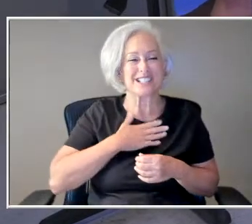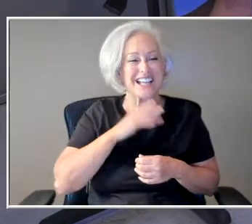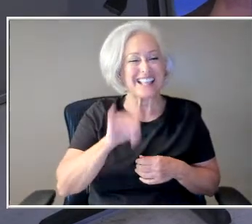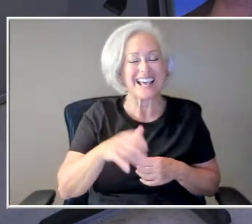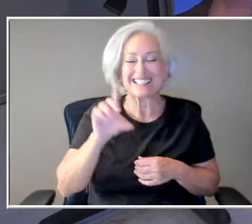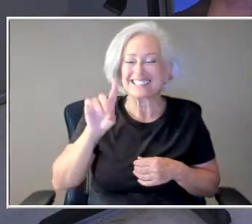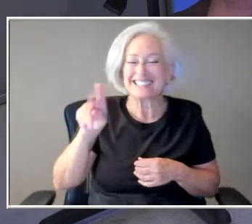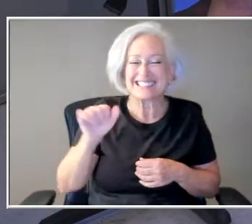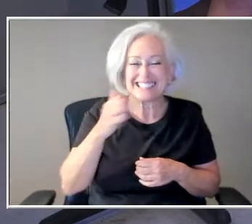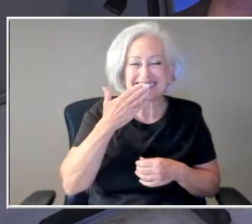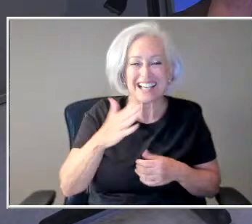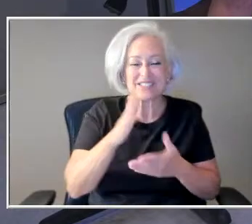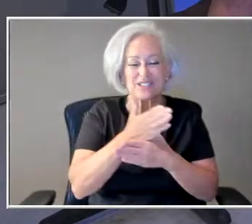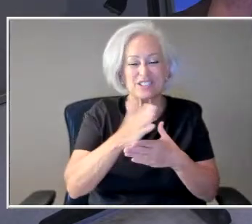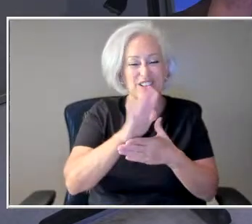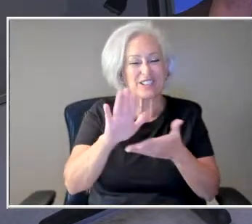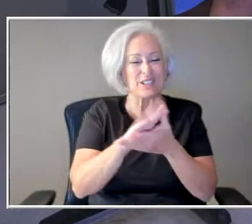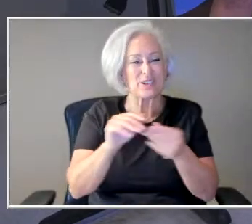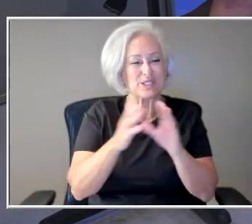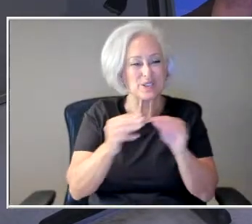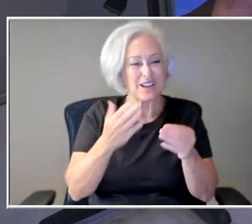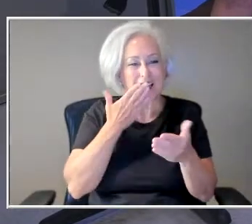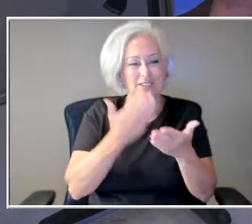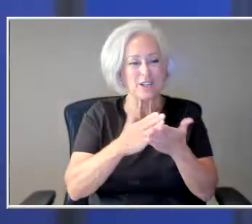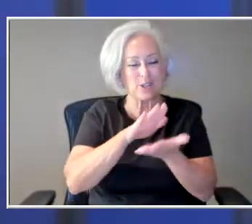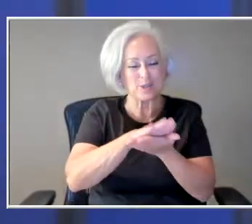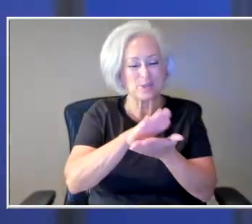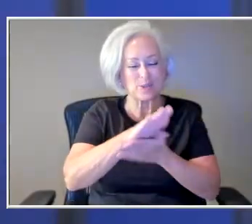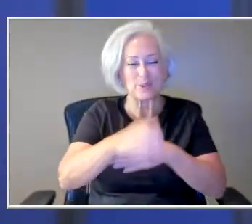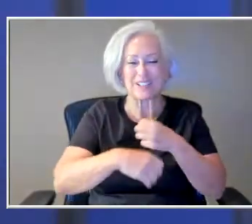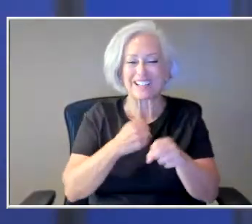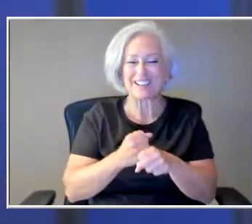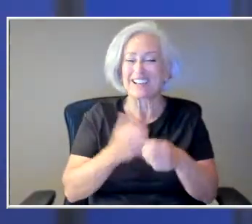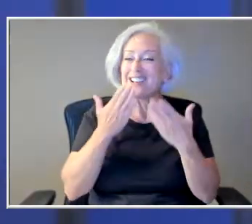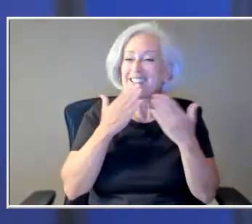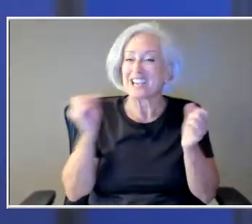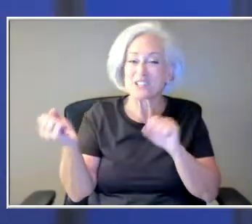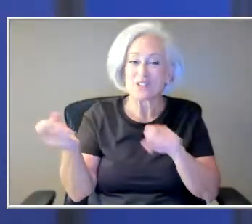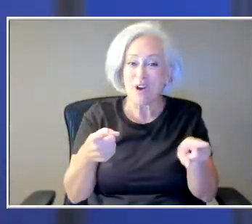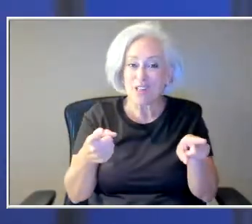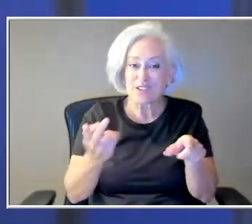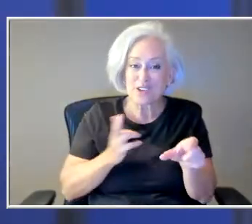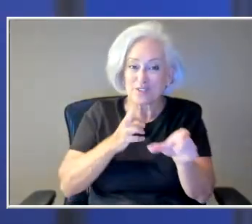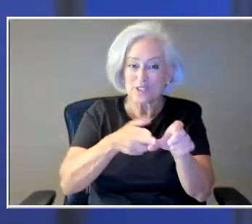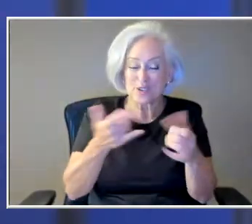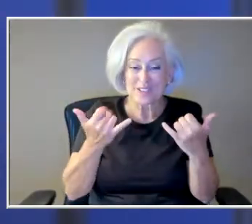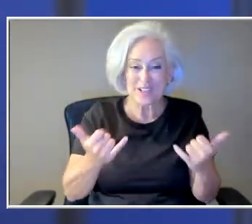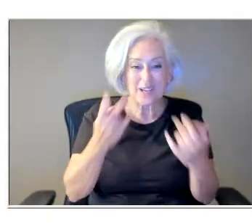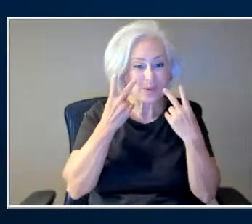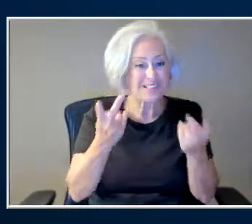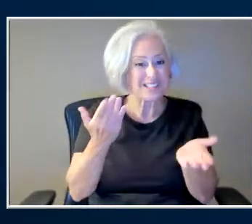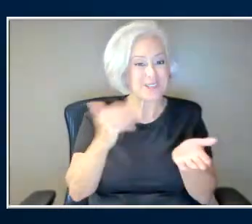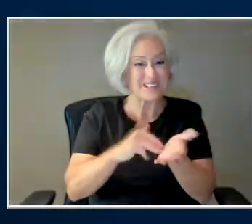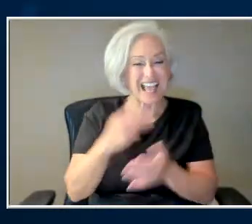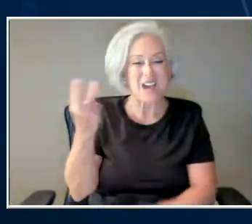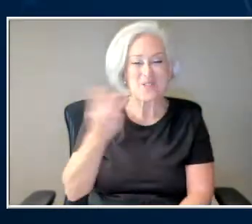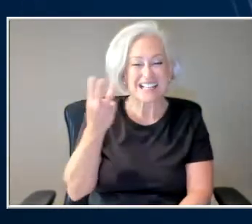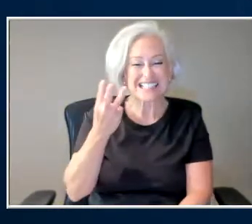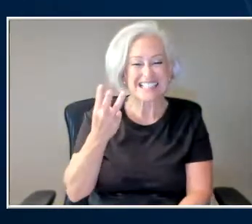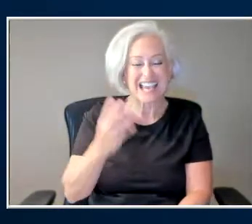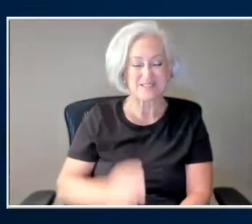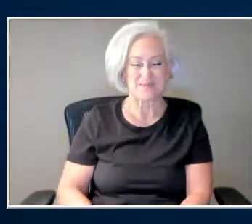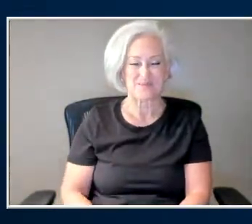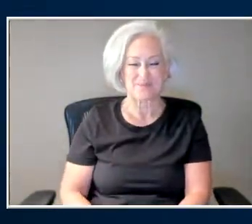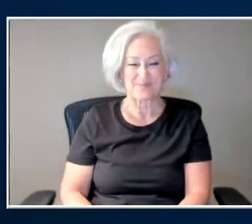you. Be well and have a good school year with your kids. Looking forward to it. Thank you to all of our viewers for being with us today. We'll see you back here on Wednesday. Coming up Wednesday